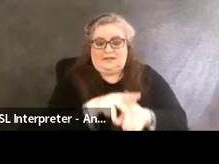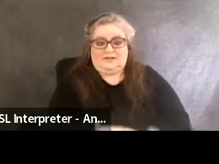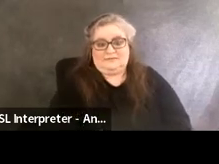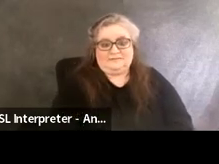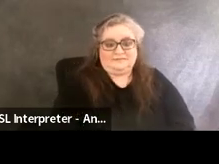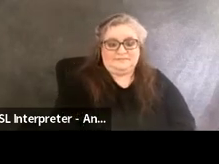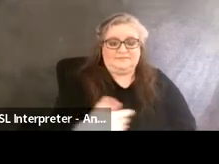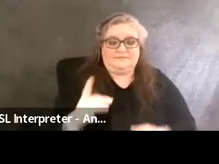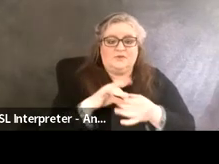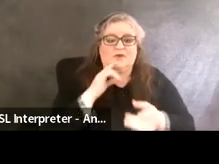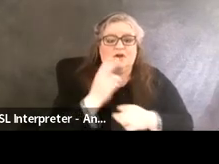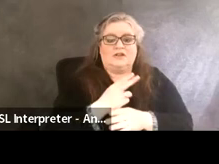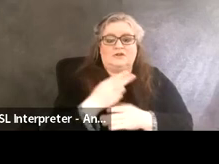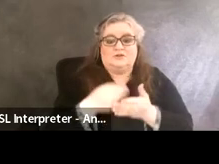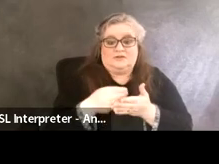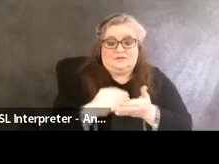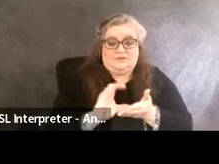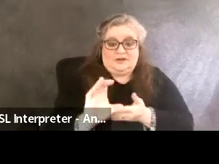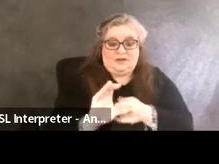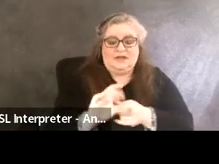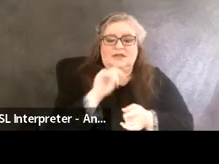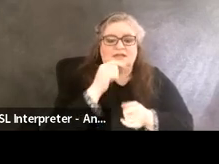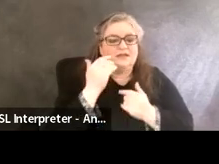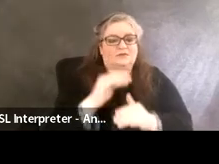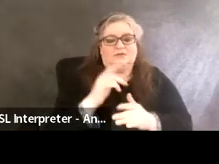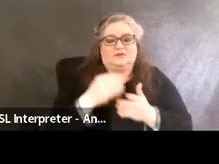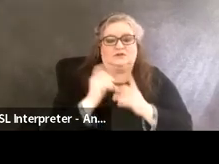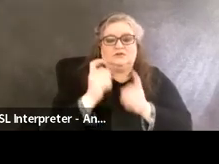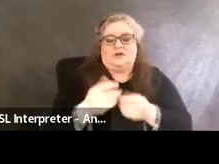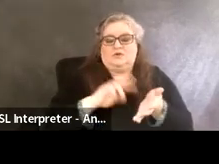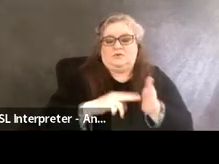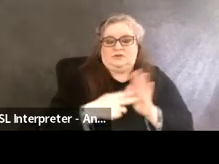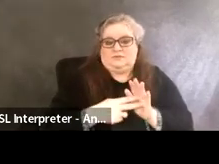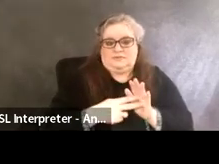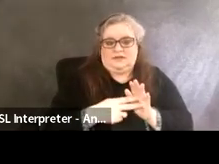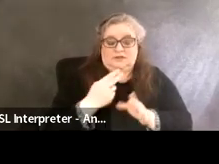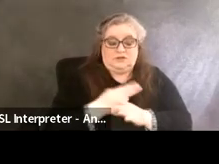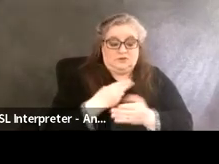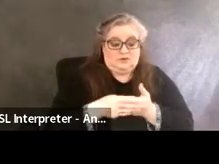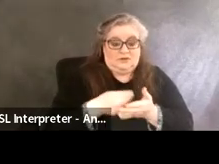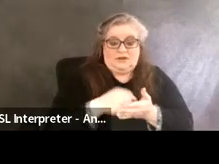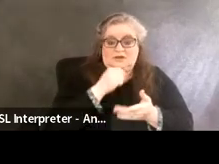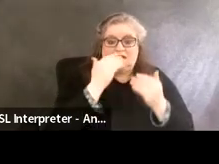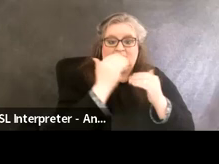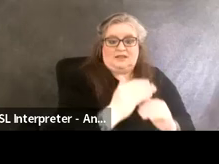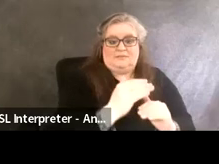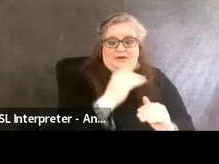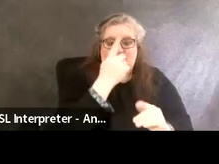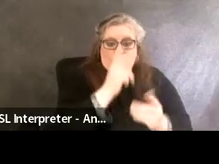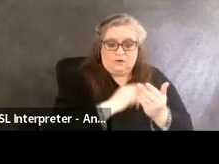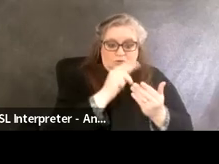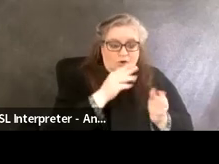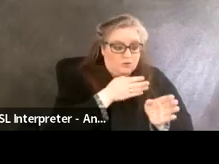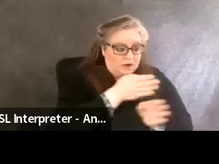Now, regarding the use of these funds, this is an unrestricted grant, which means that use of these funds is not limited to one program